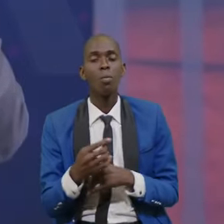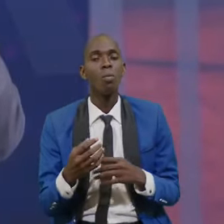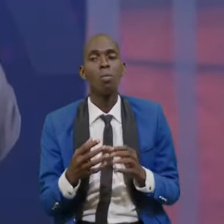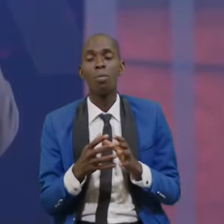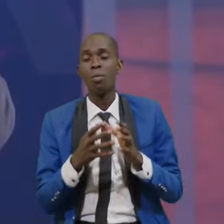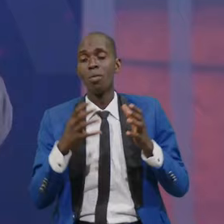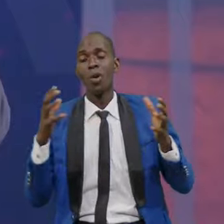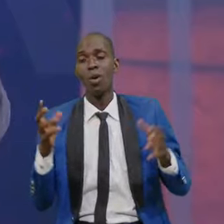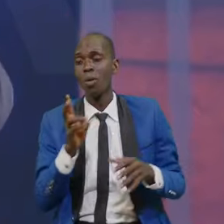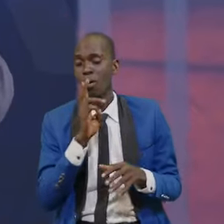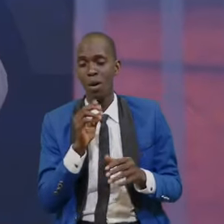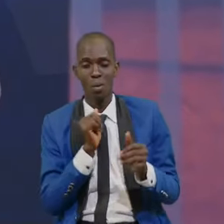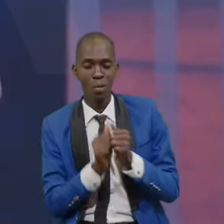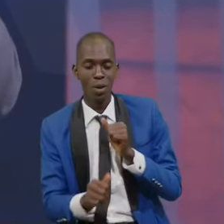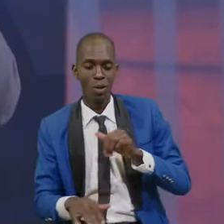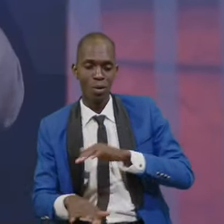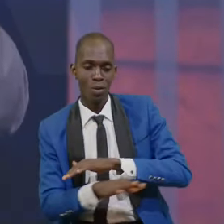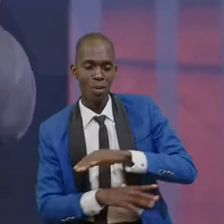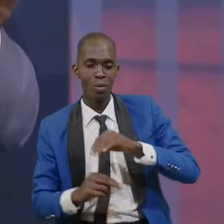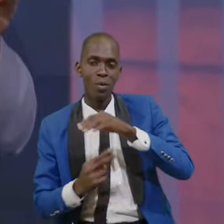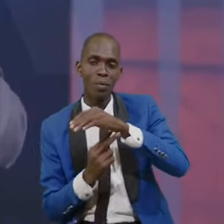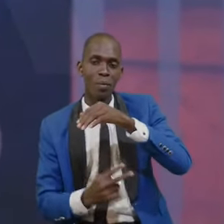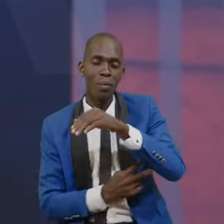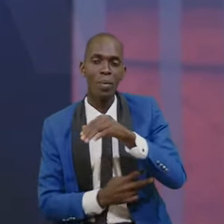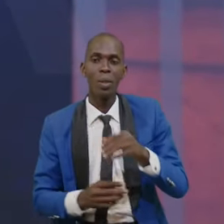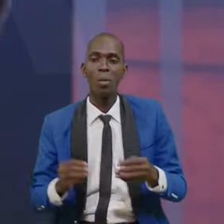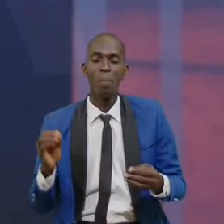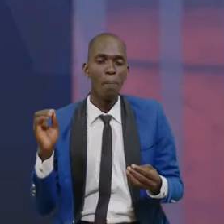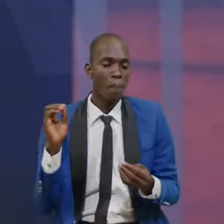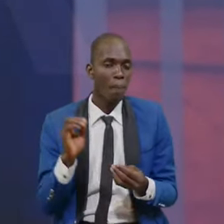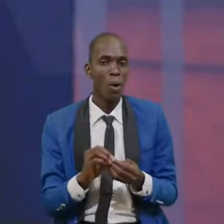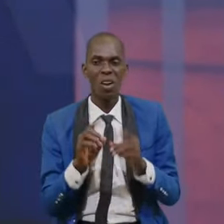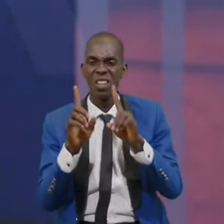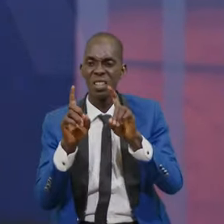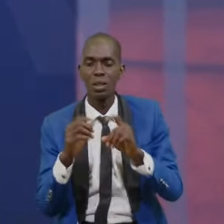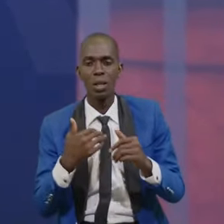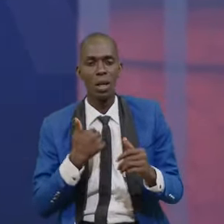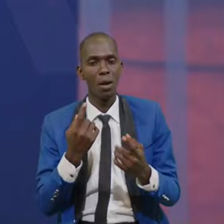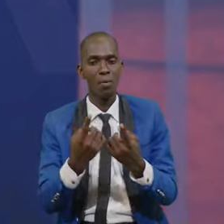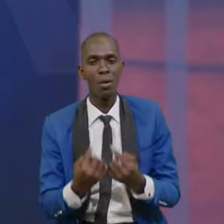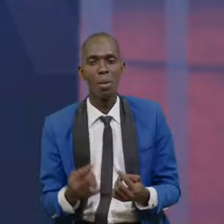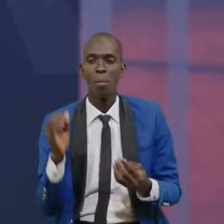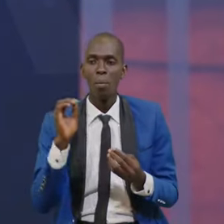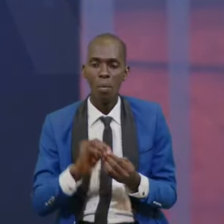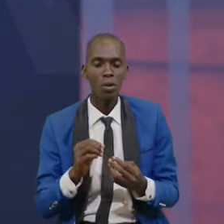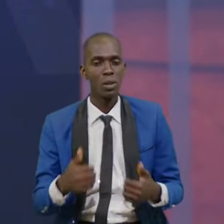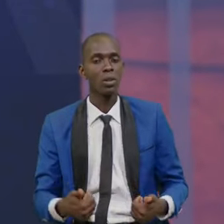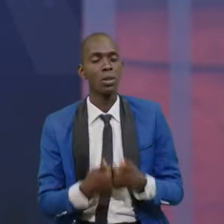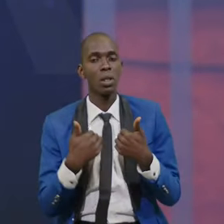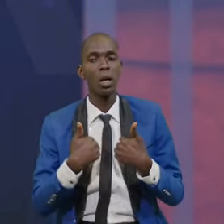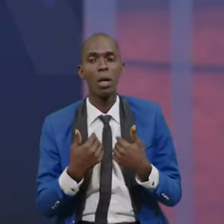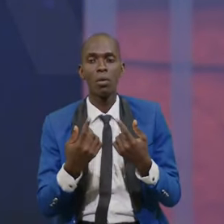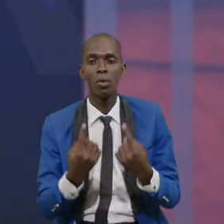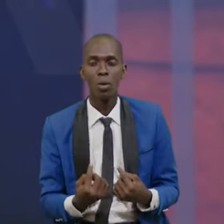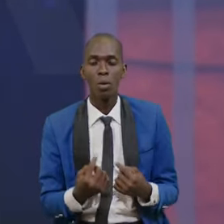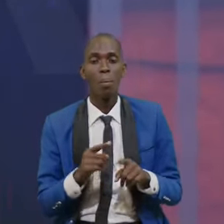the bridge. Much testings have come. Many challenges have come. But